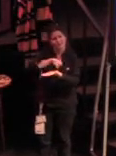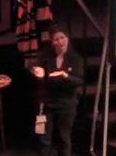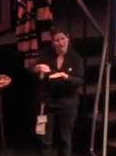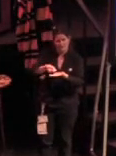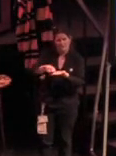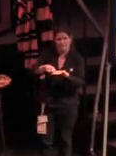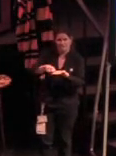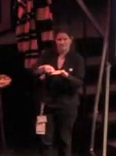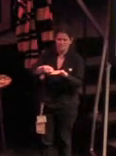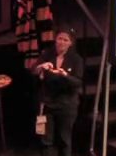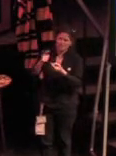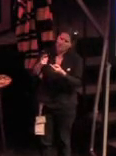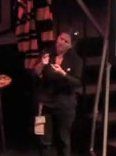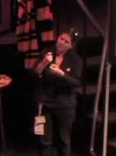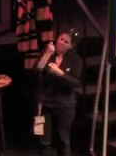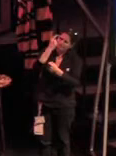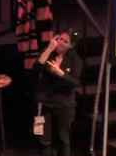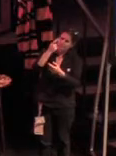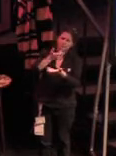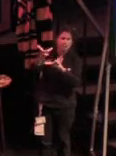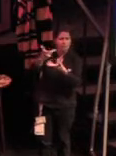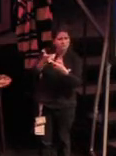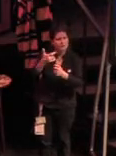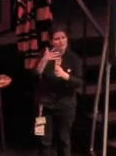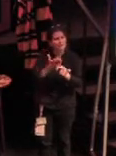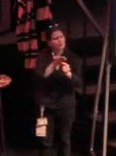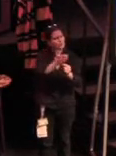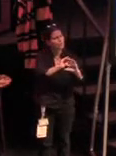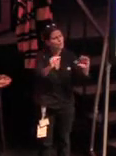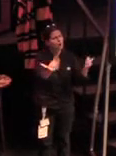world at that stage. That's amazing. He's amazing.